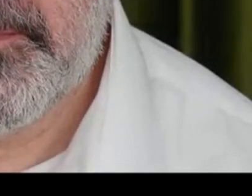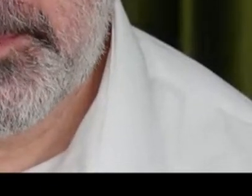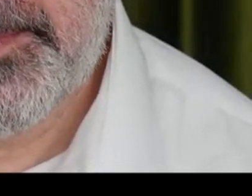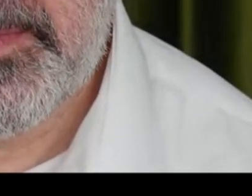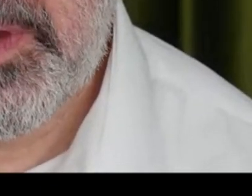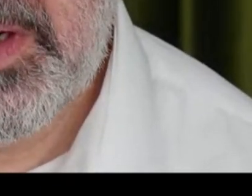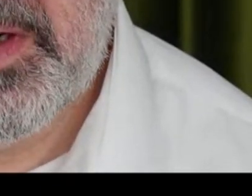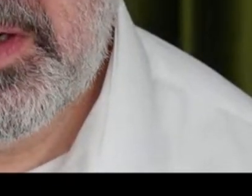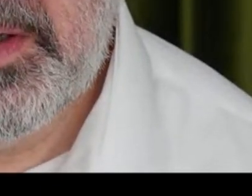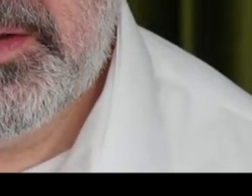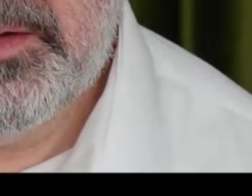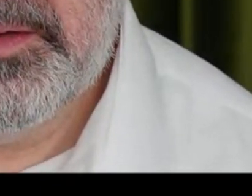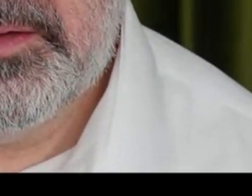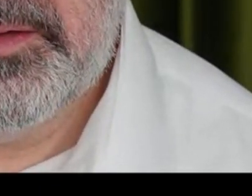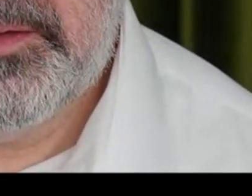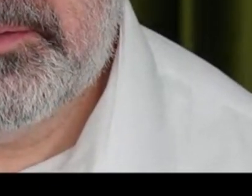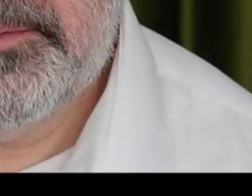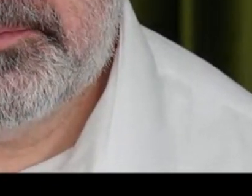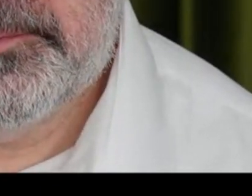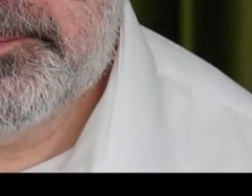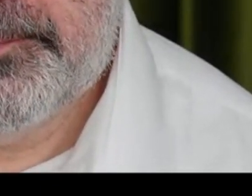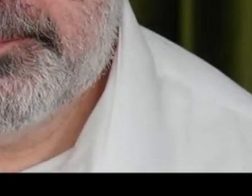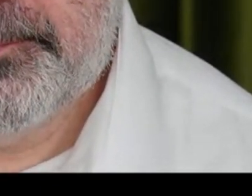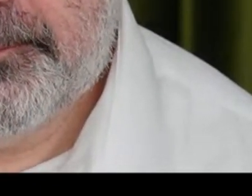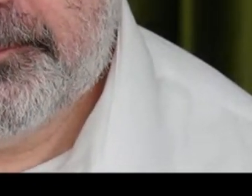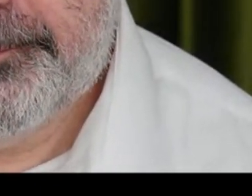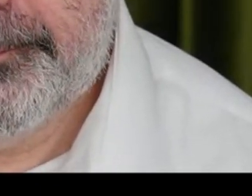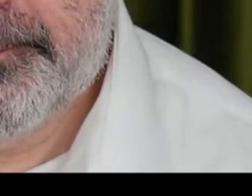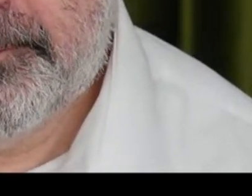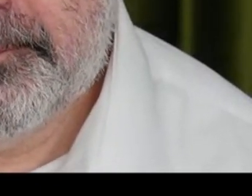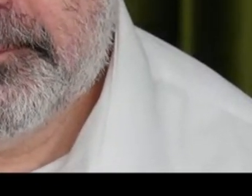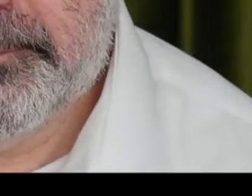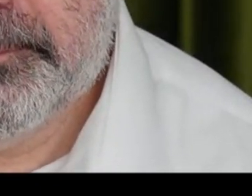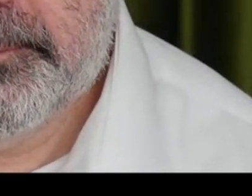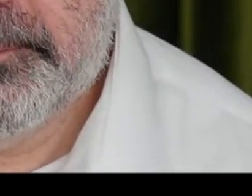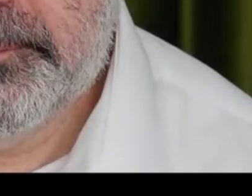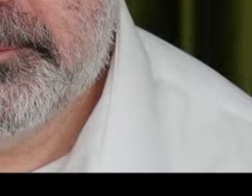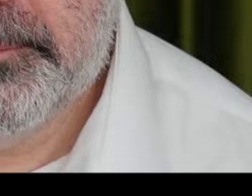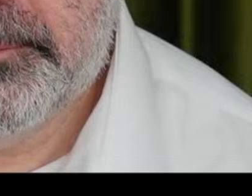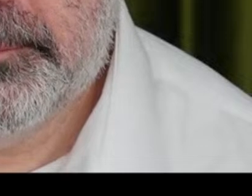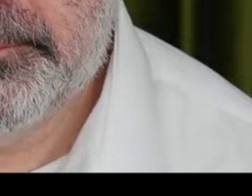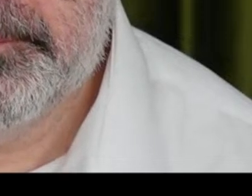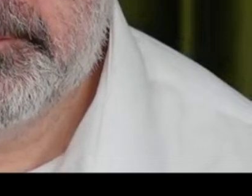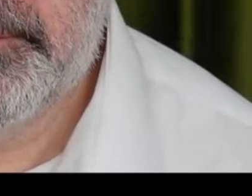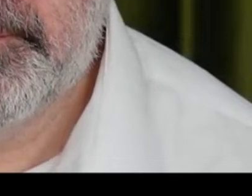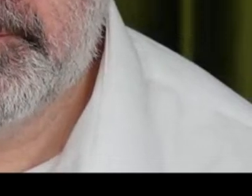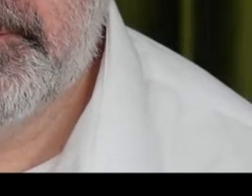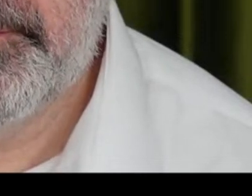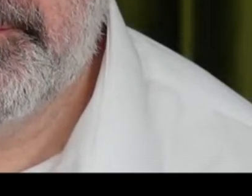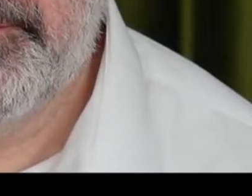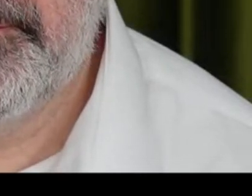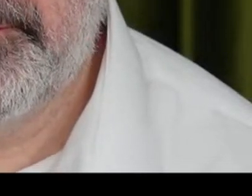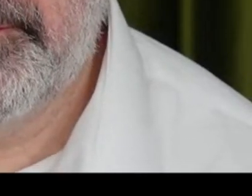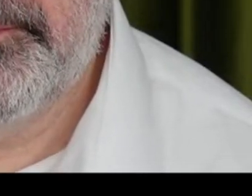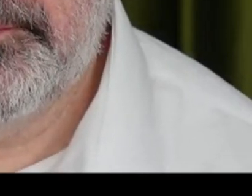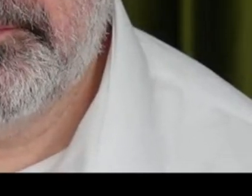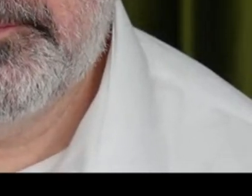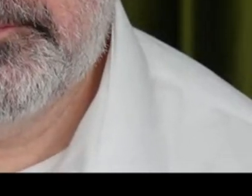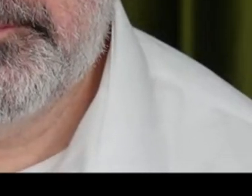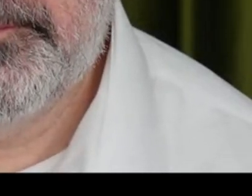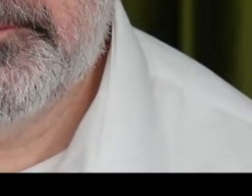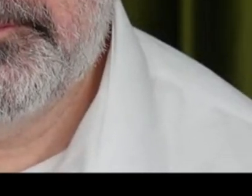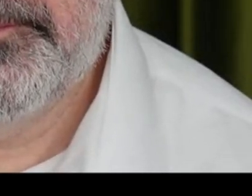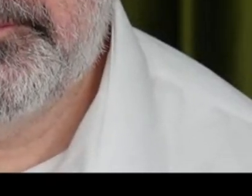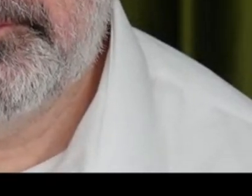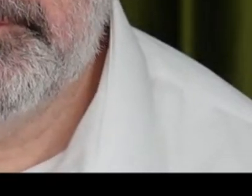delay. But we are going to do something similar with a certain speech that was made yesterday,